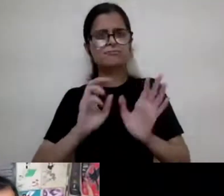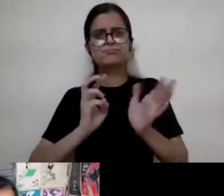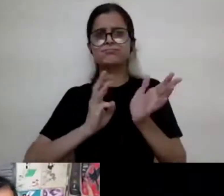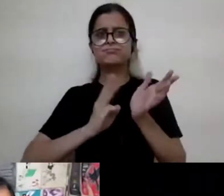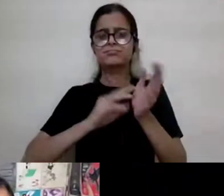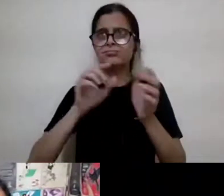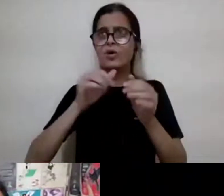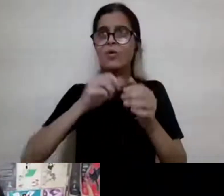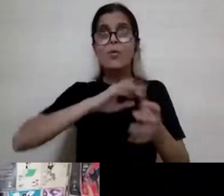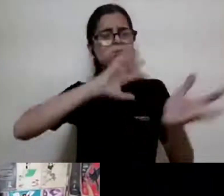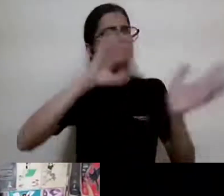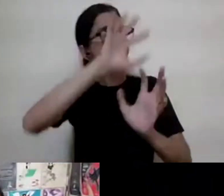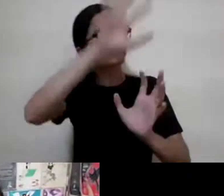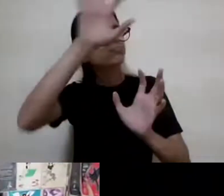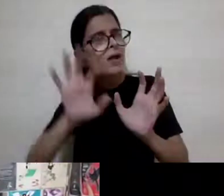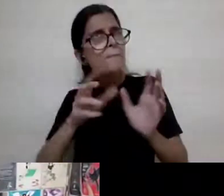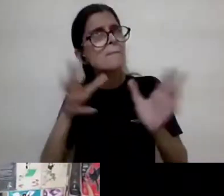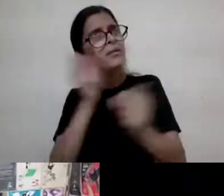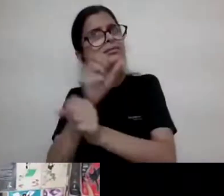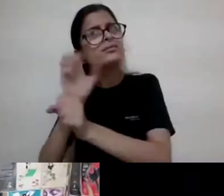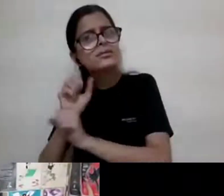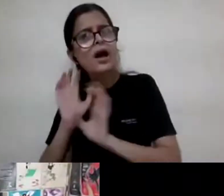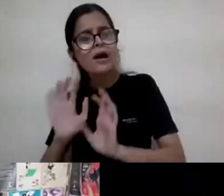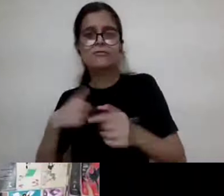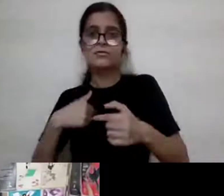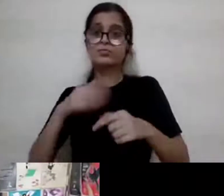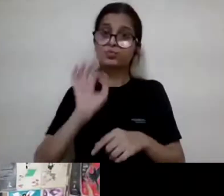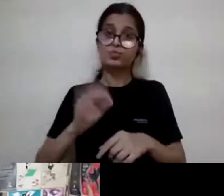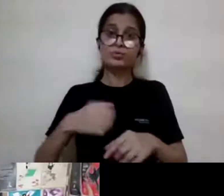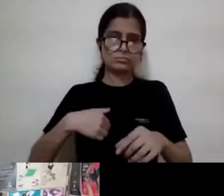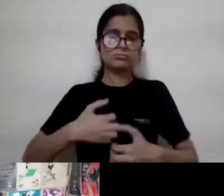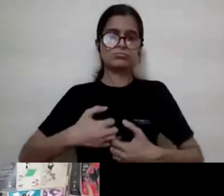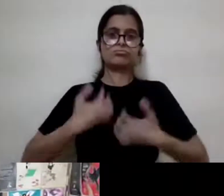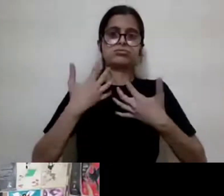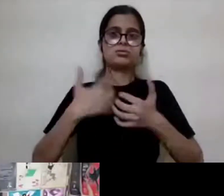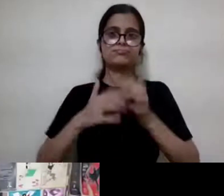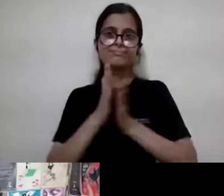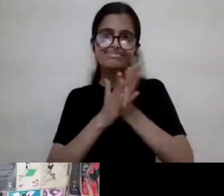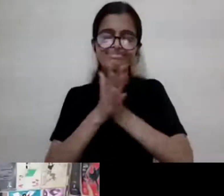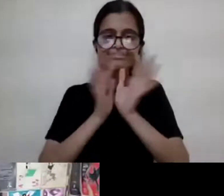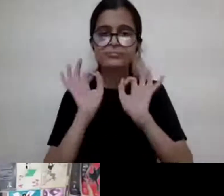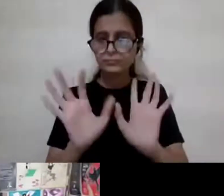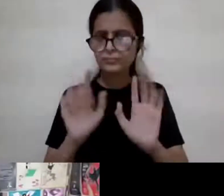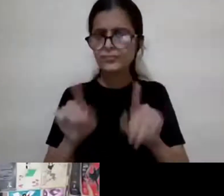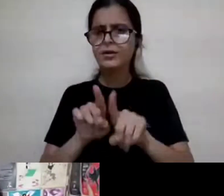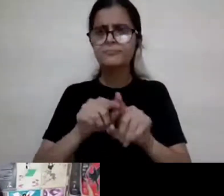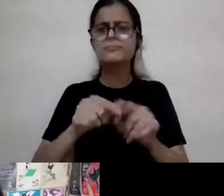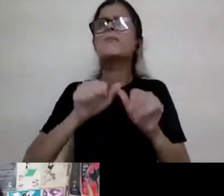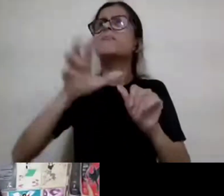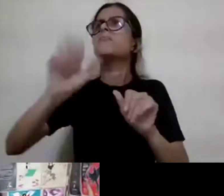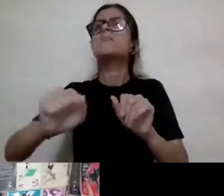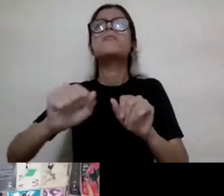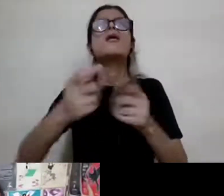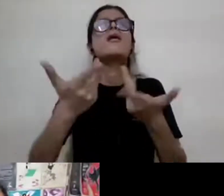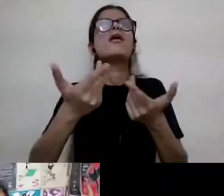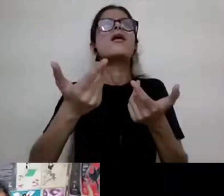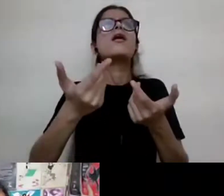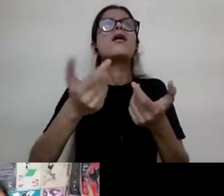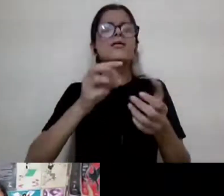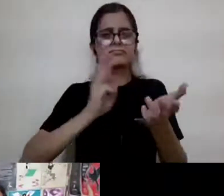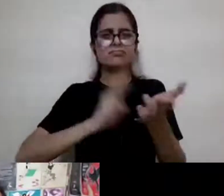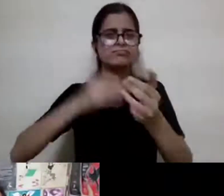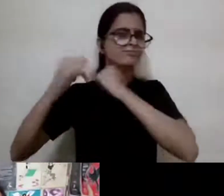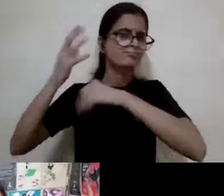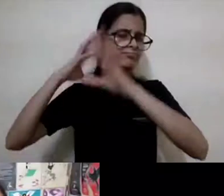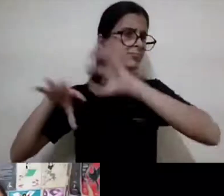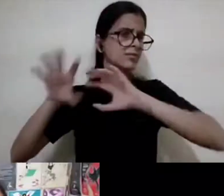the world. So this is very novel and interesting because most museums, in the name of accessibility, simply install